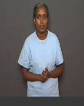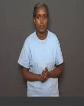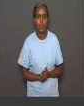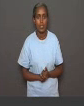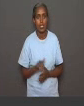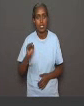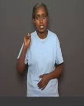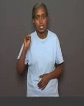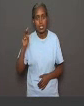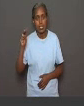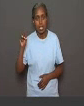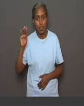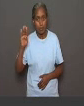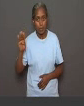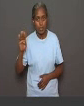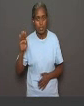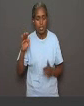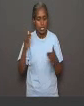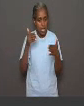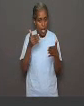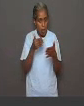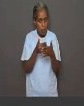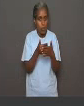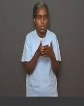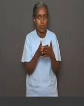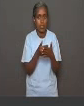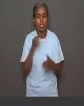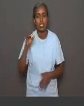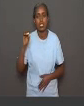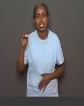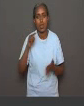The sine of beta is approximately